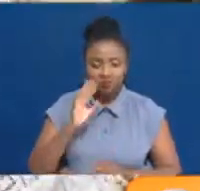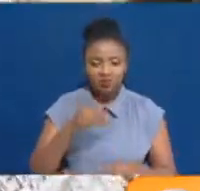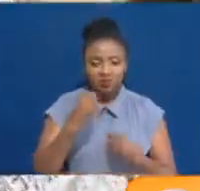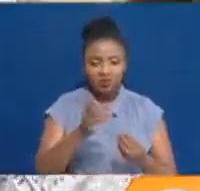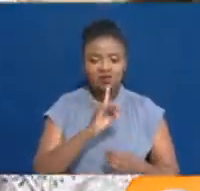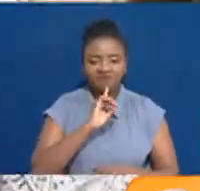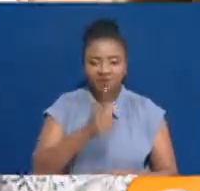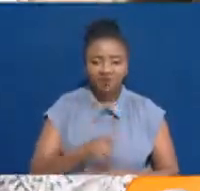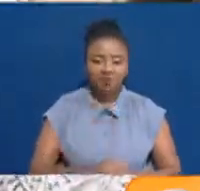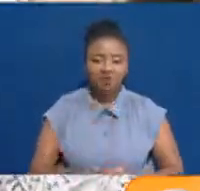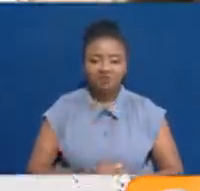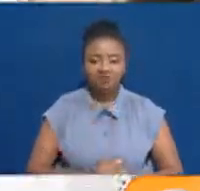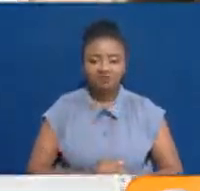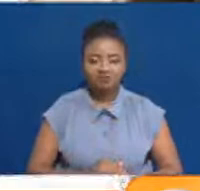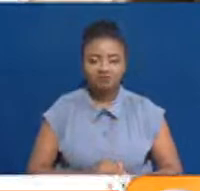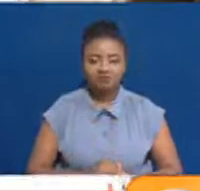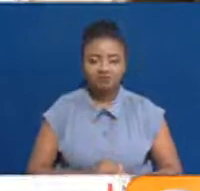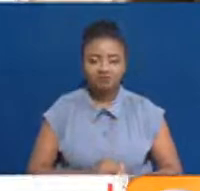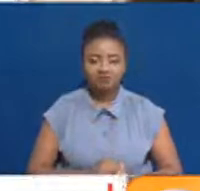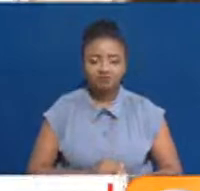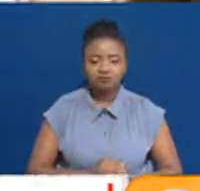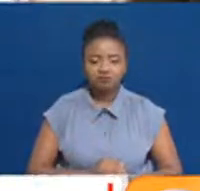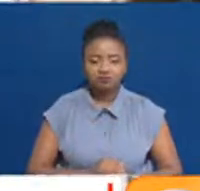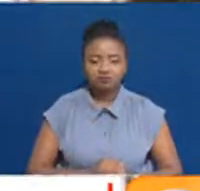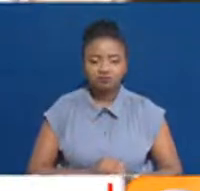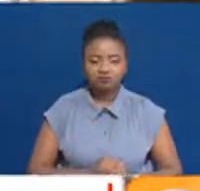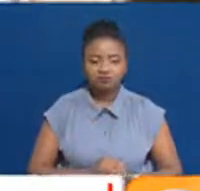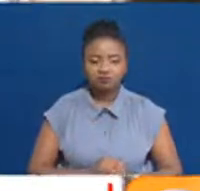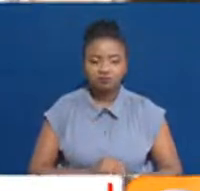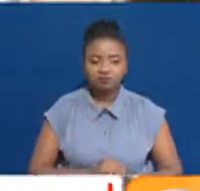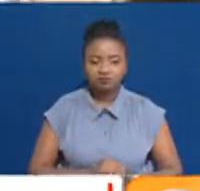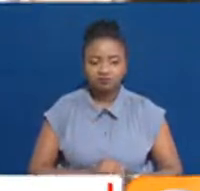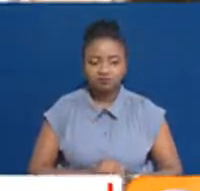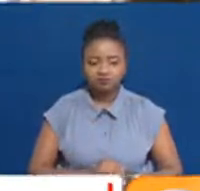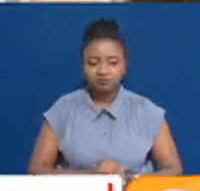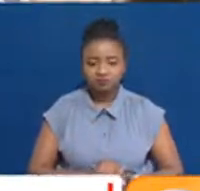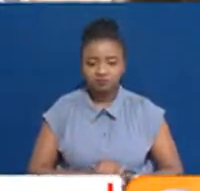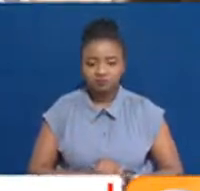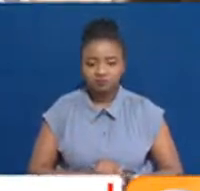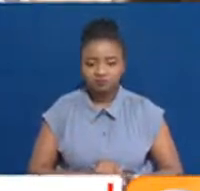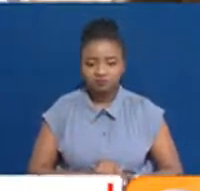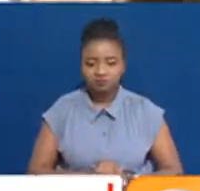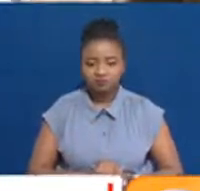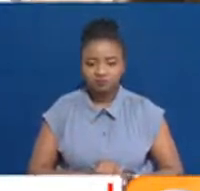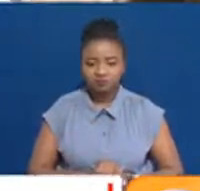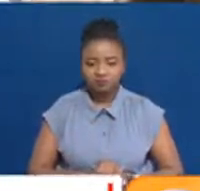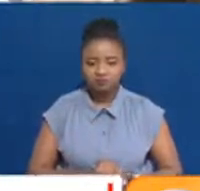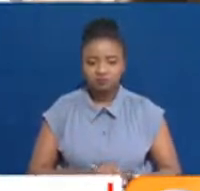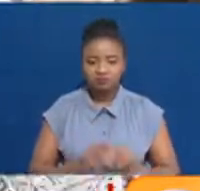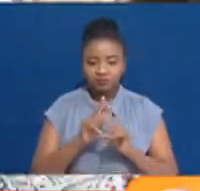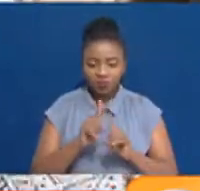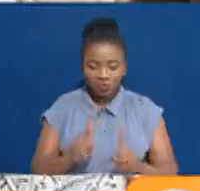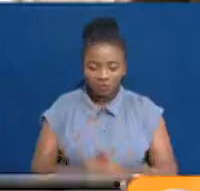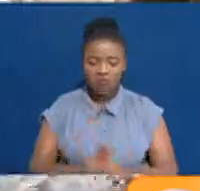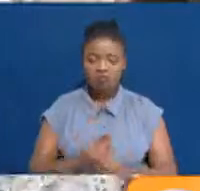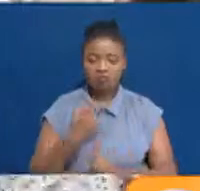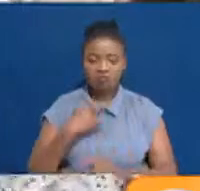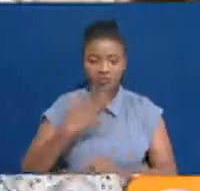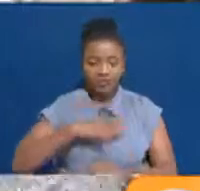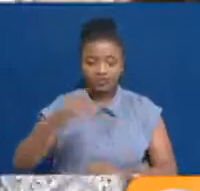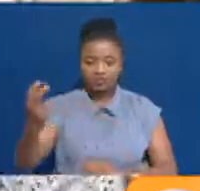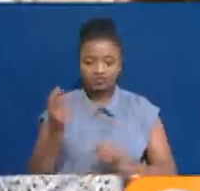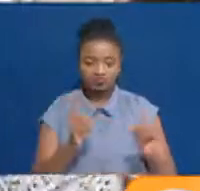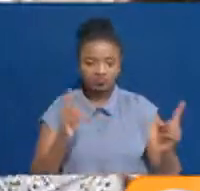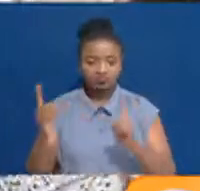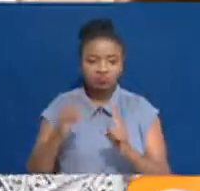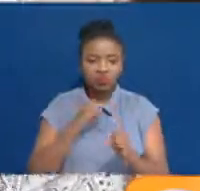We want to tell them that come to those talks in good faith and come to them seriously. Because if you